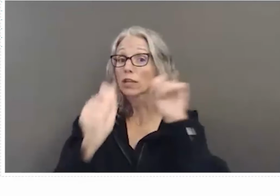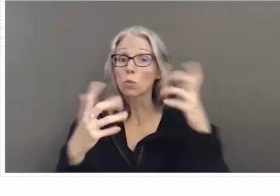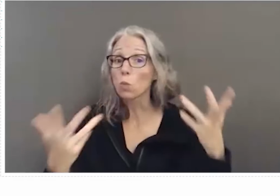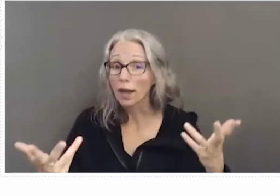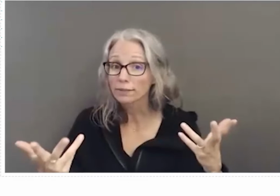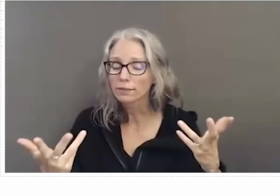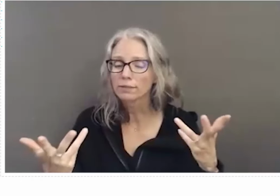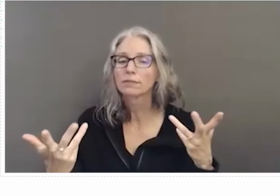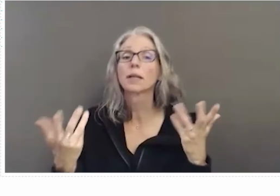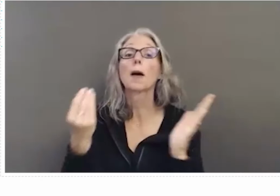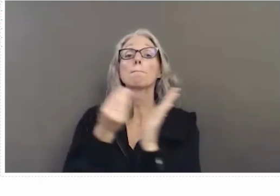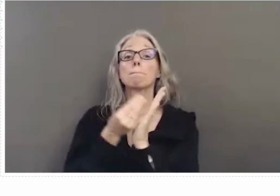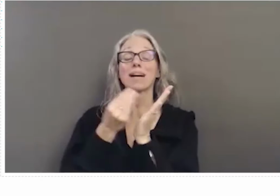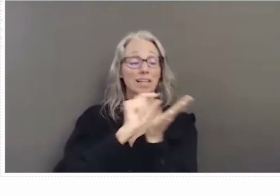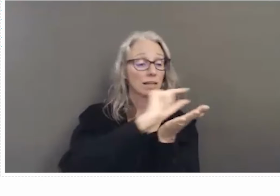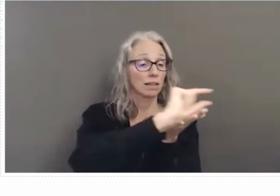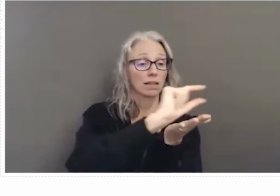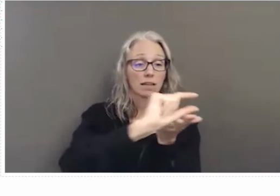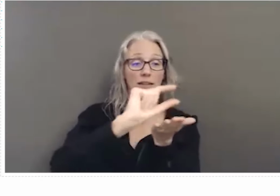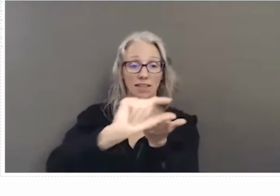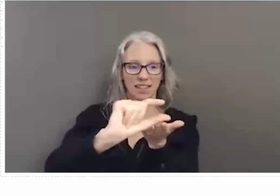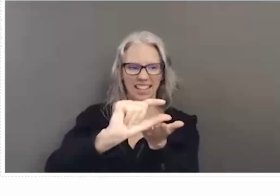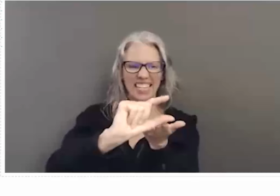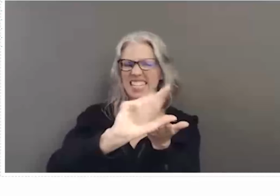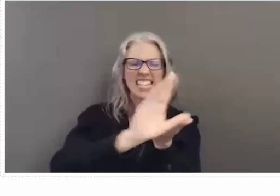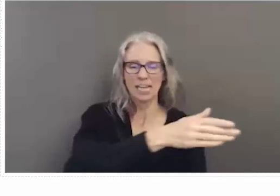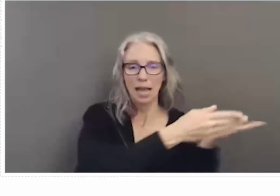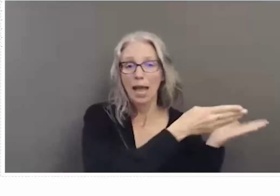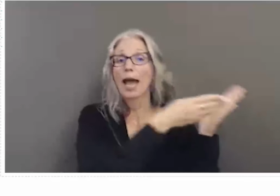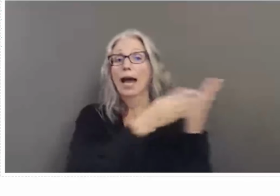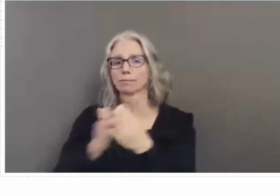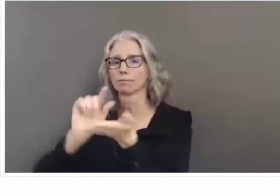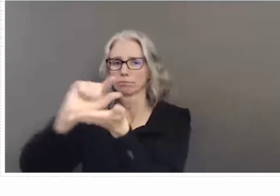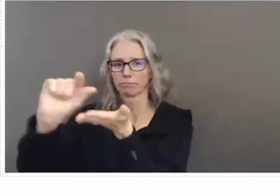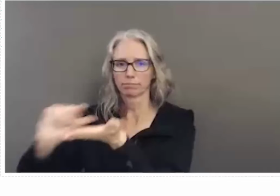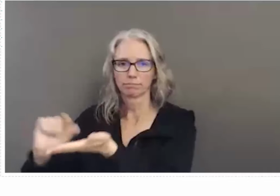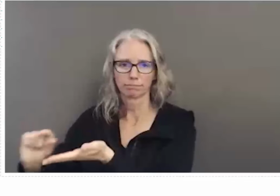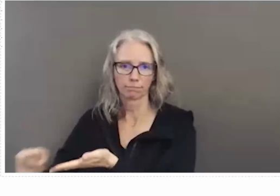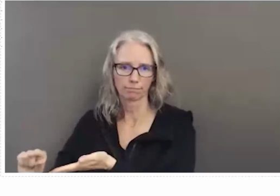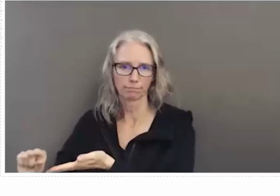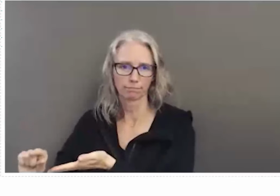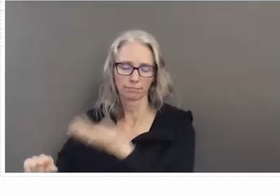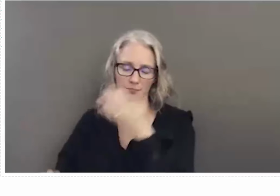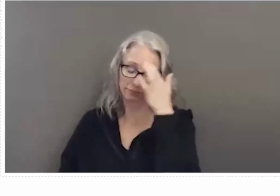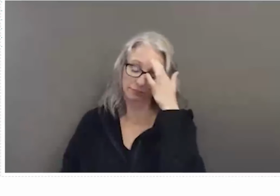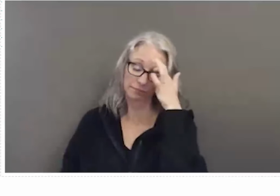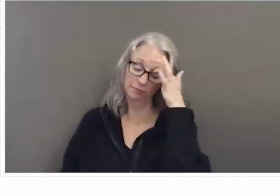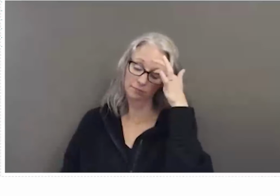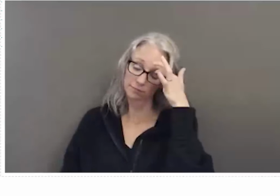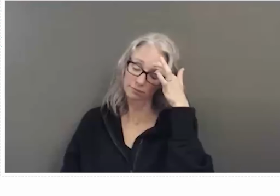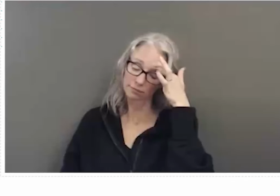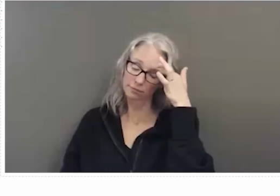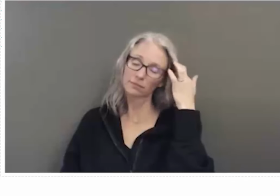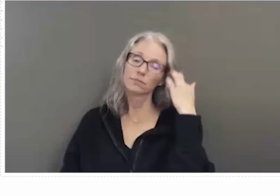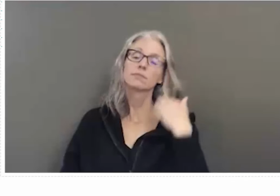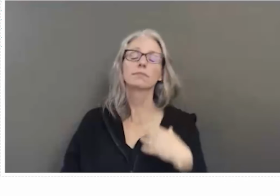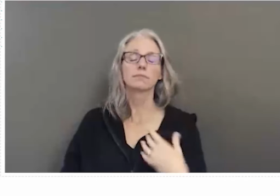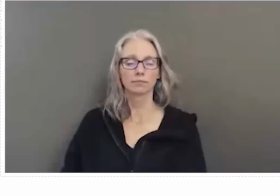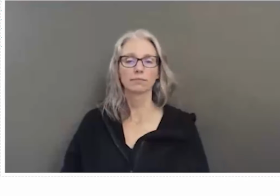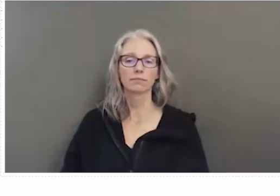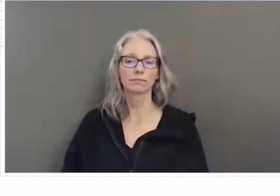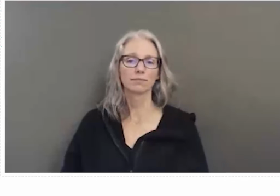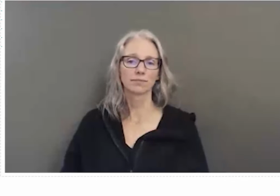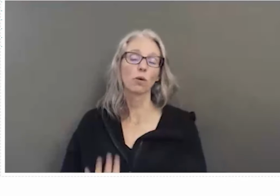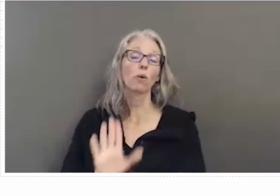And so professional sport, as everybody will be extremely surprised on this panel, professional sport has always had